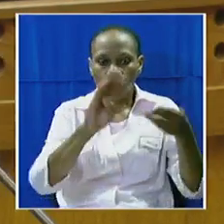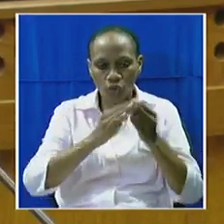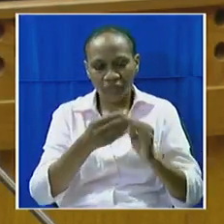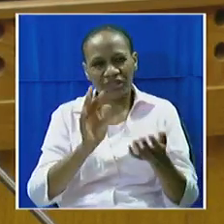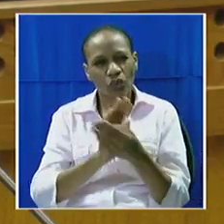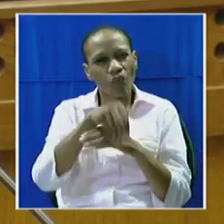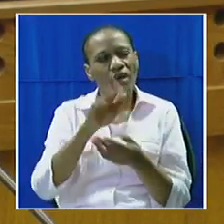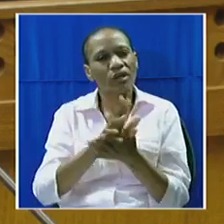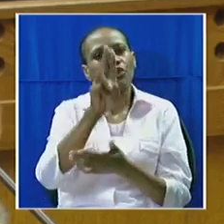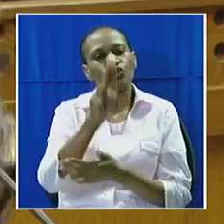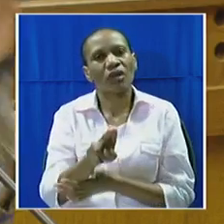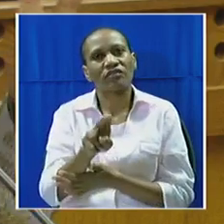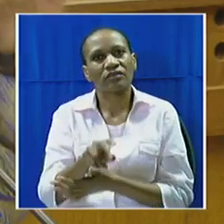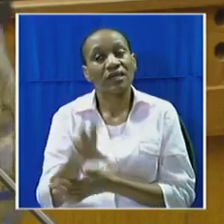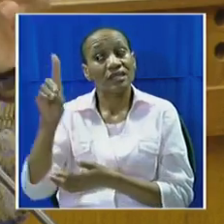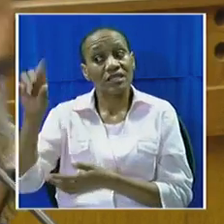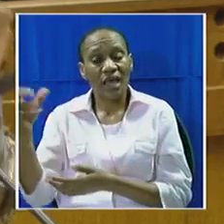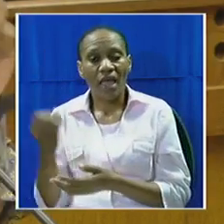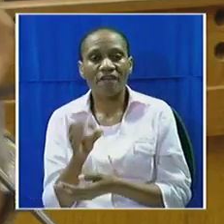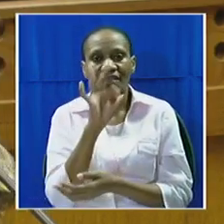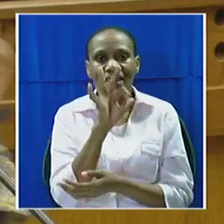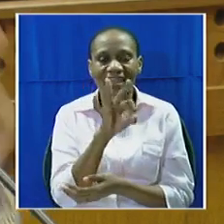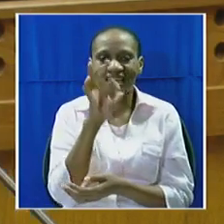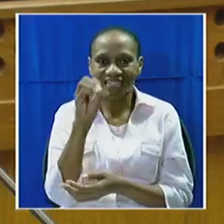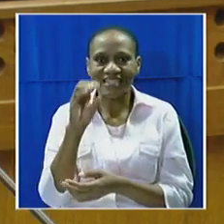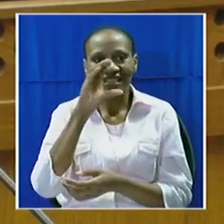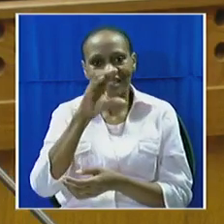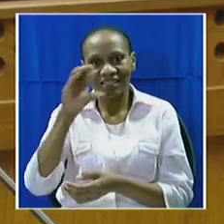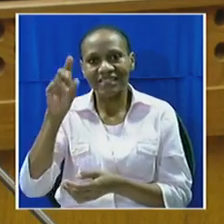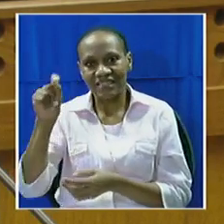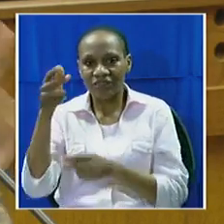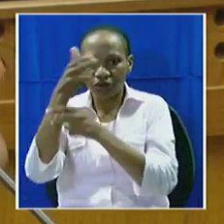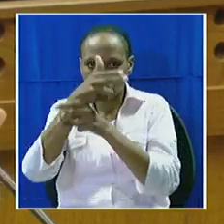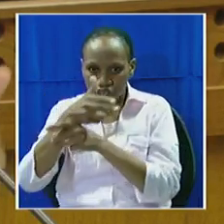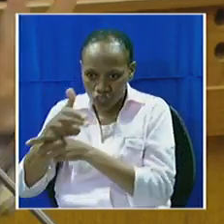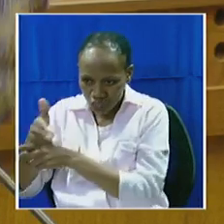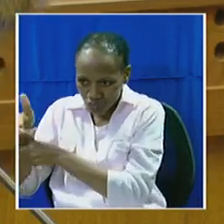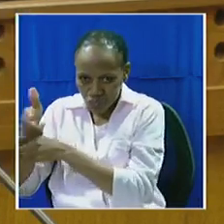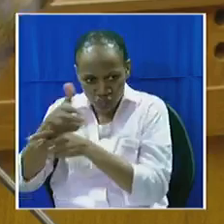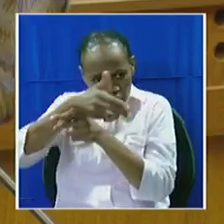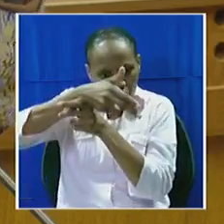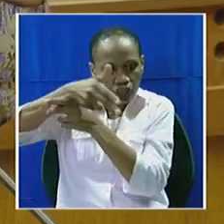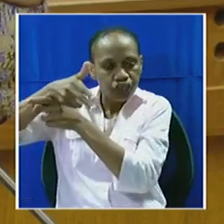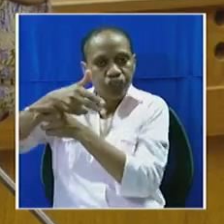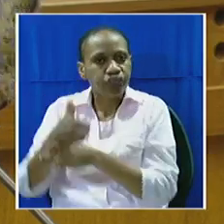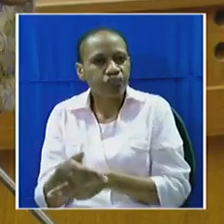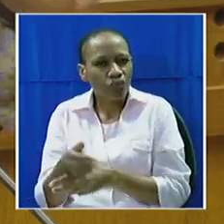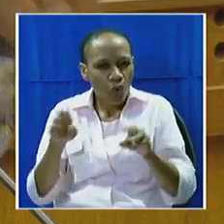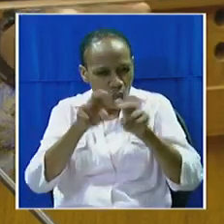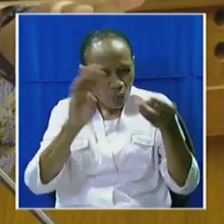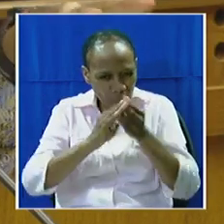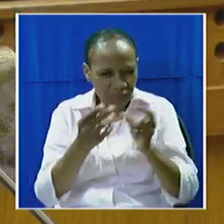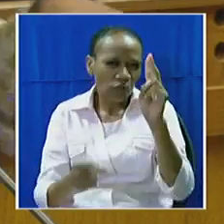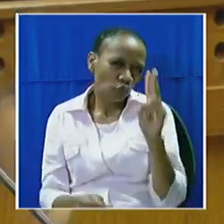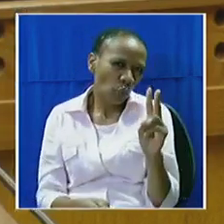12 wards, they only have 30 CCTV cameras. Compare that with only 2 wards in the